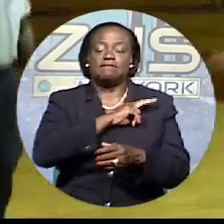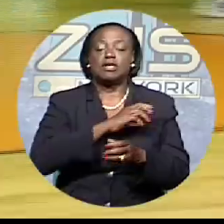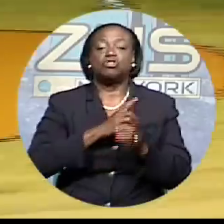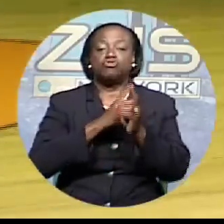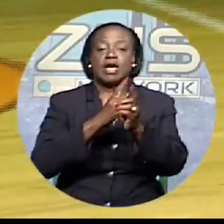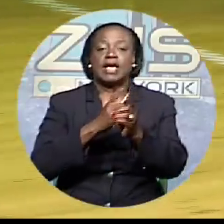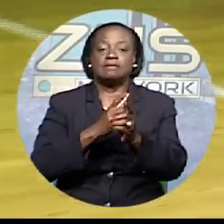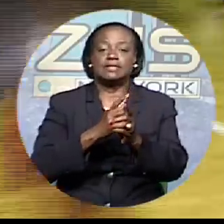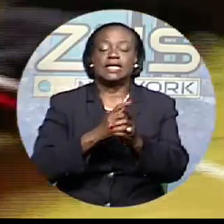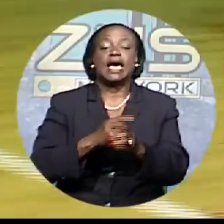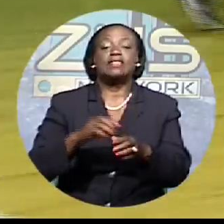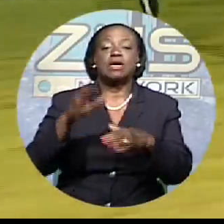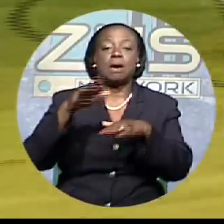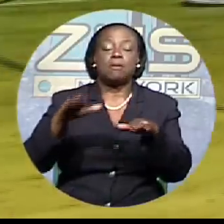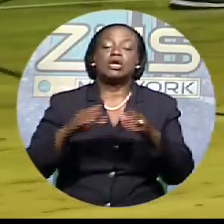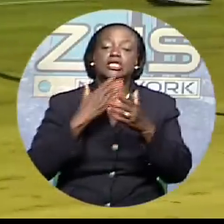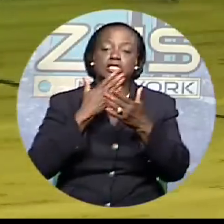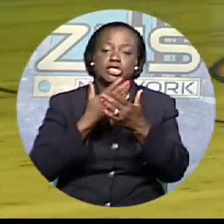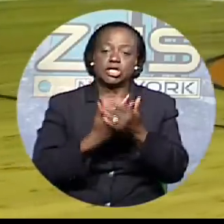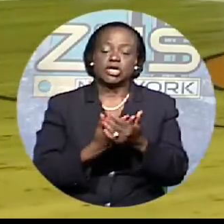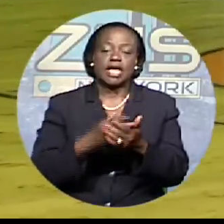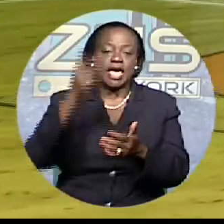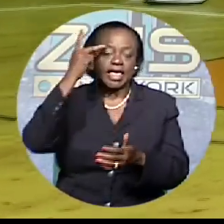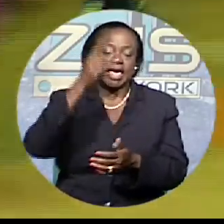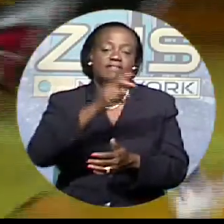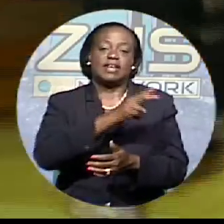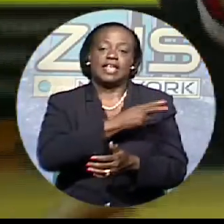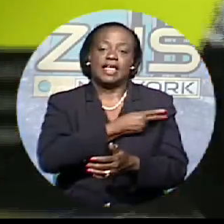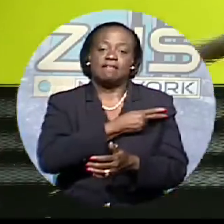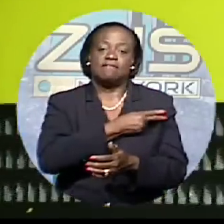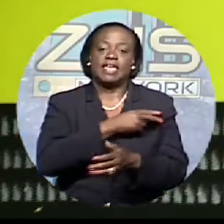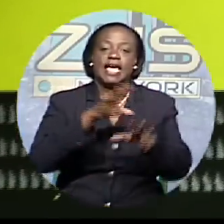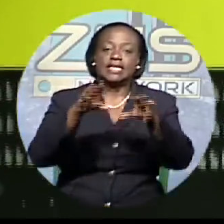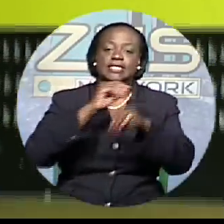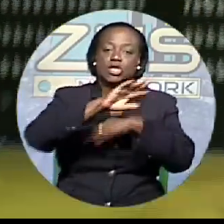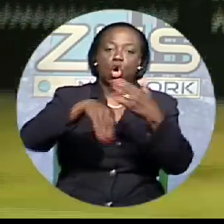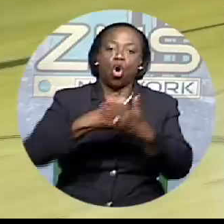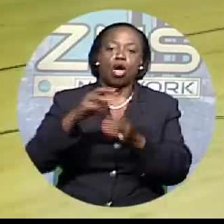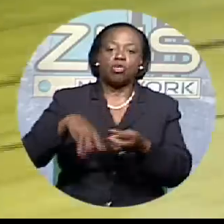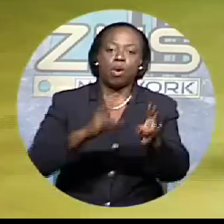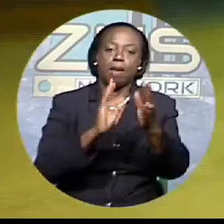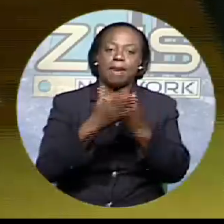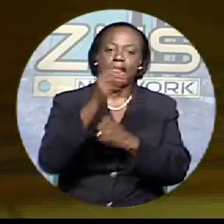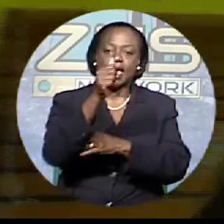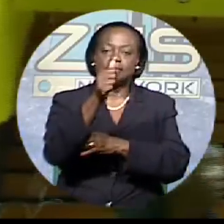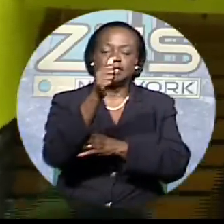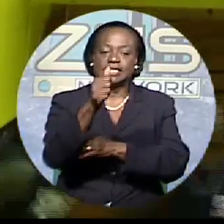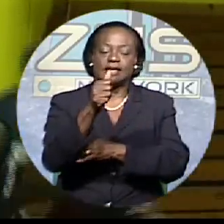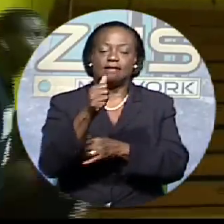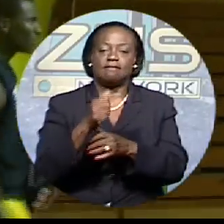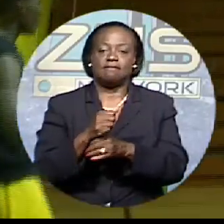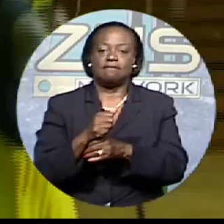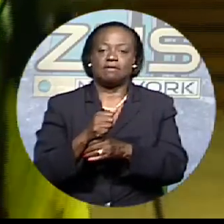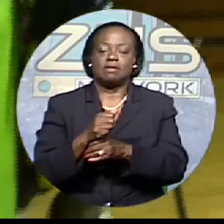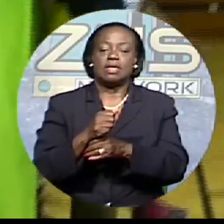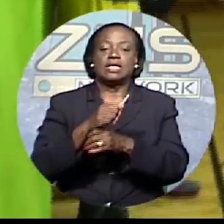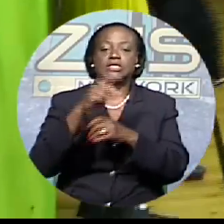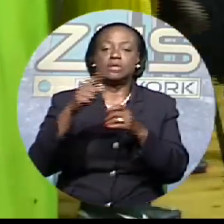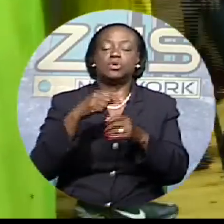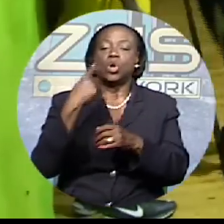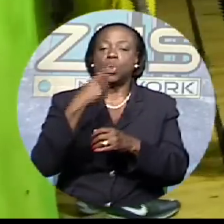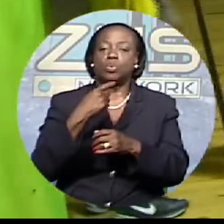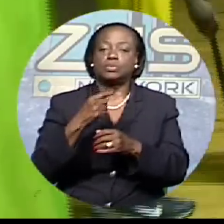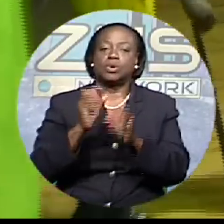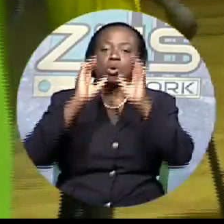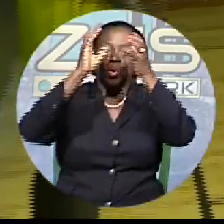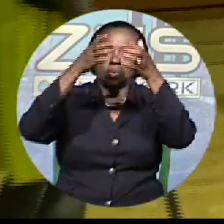good. Kevin Hensey running the floor here and he takes it all the way by himself. Elvado Barrow strong to the hole here. Hoop and